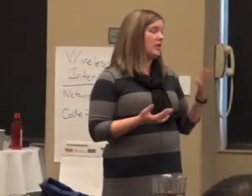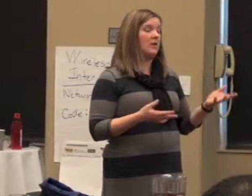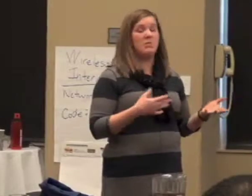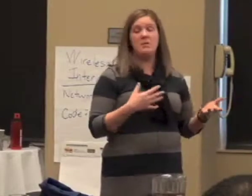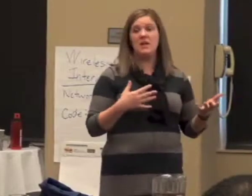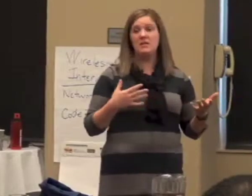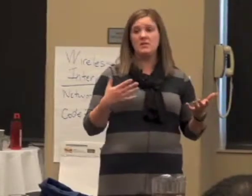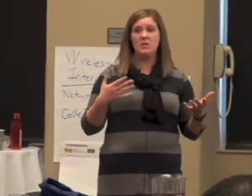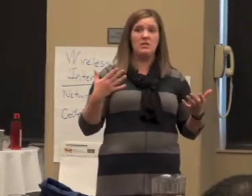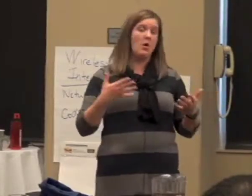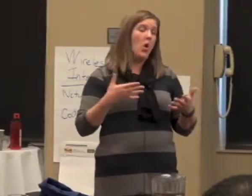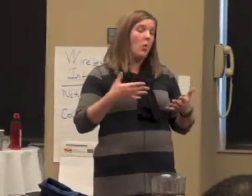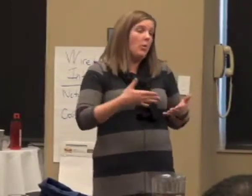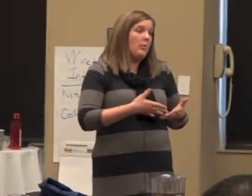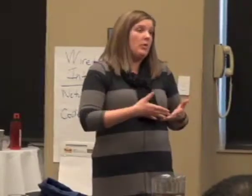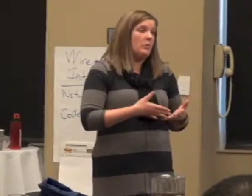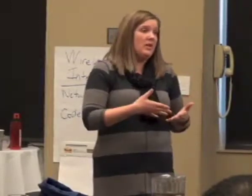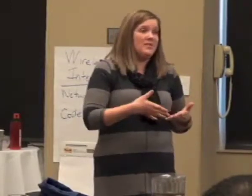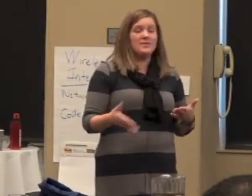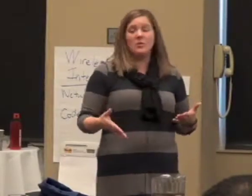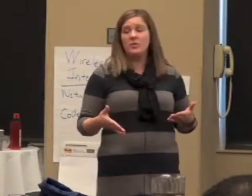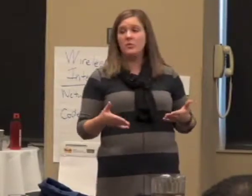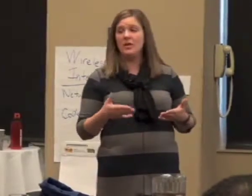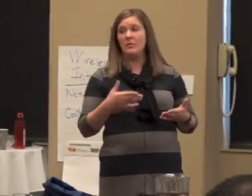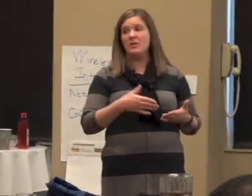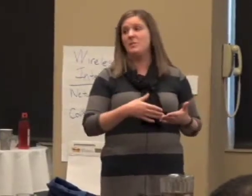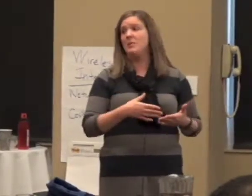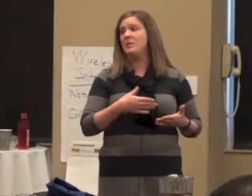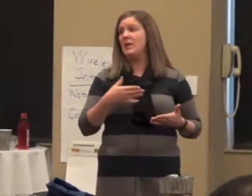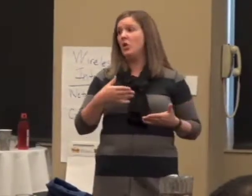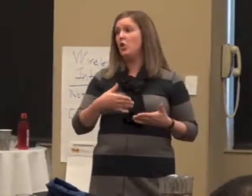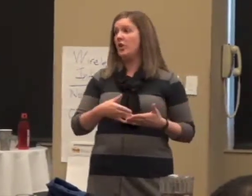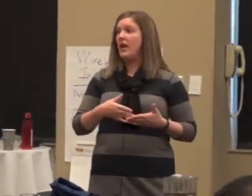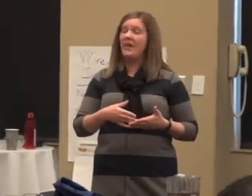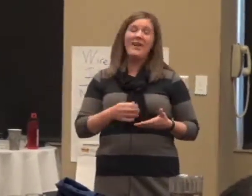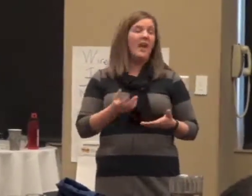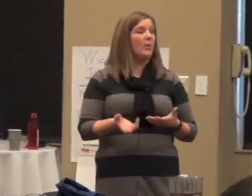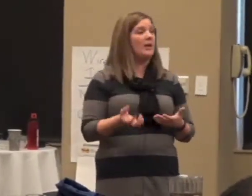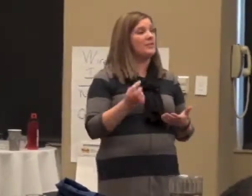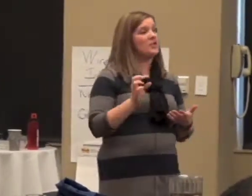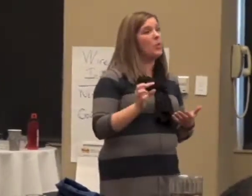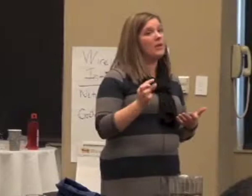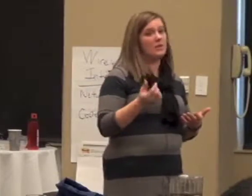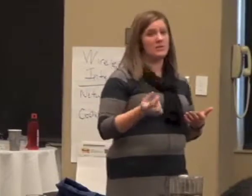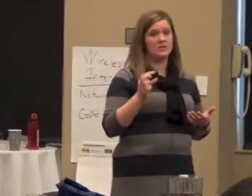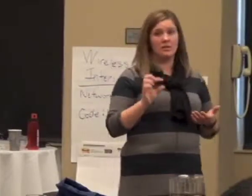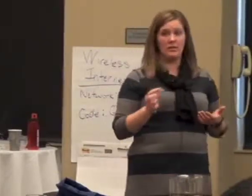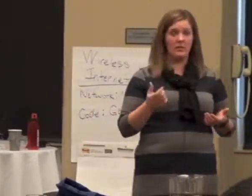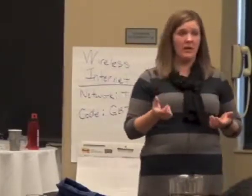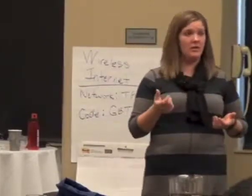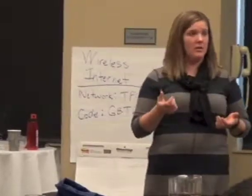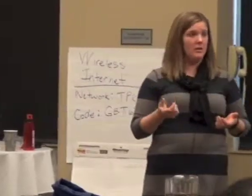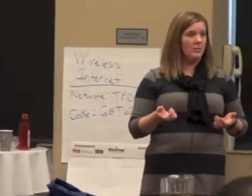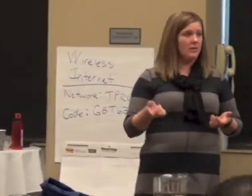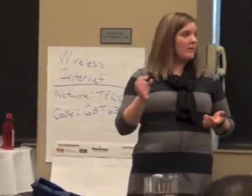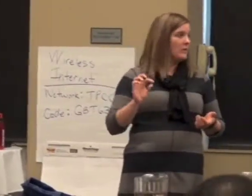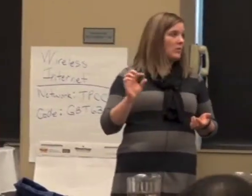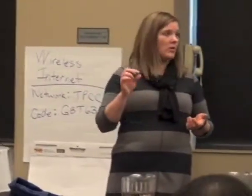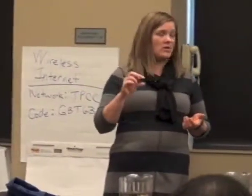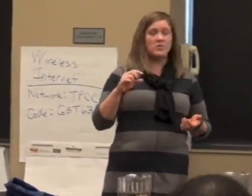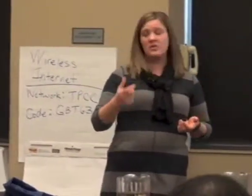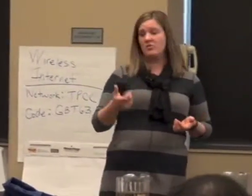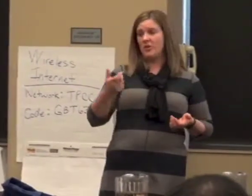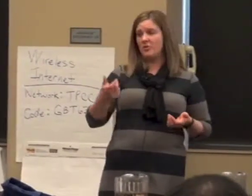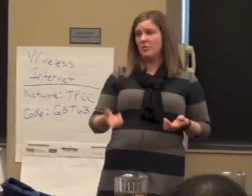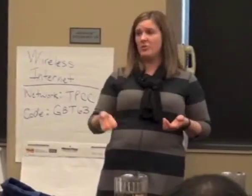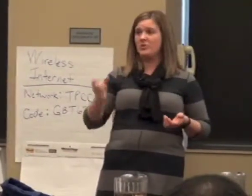take a look at, and maybe that doesn't mean that what we put in place isn't going to work. It means maybe we take a look at it and we have to tweak it just a little bit. My favorite word